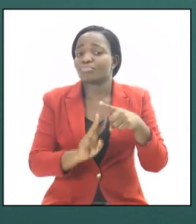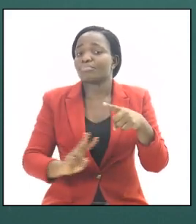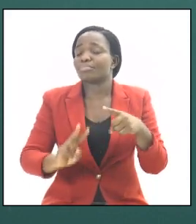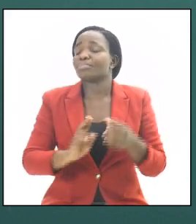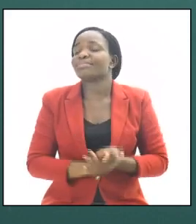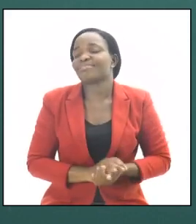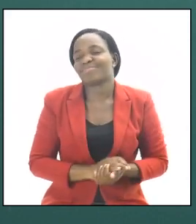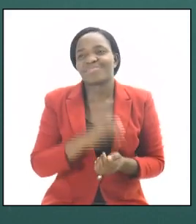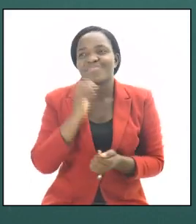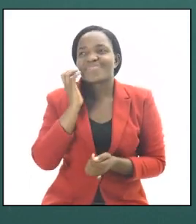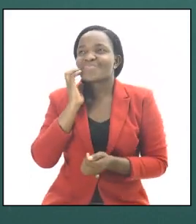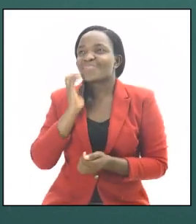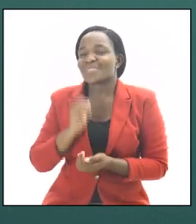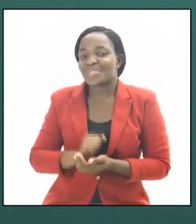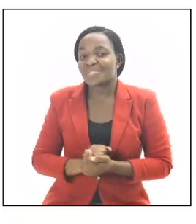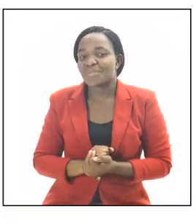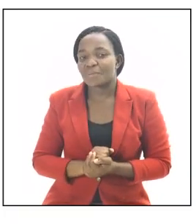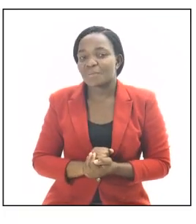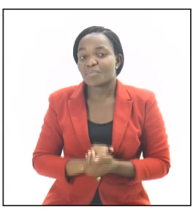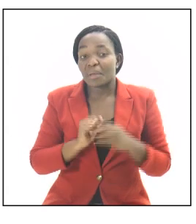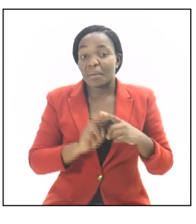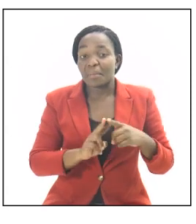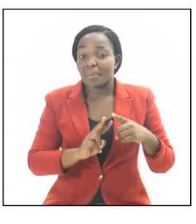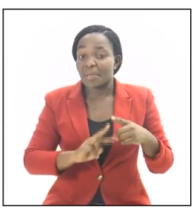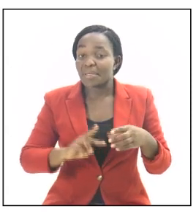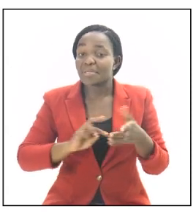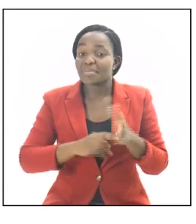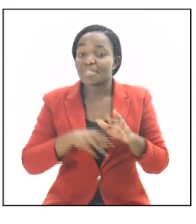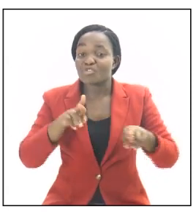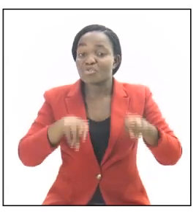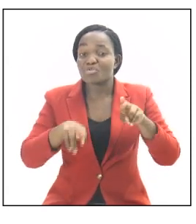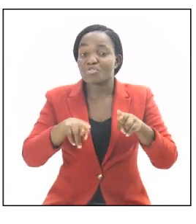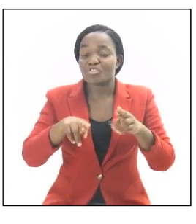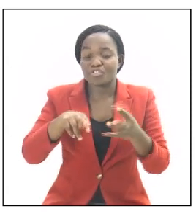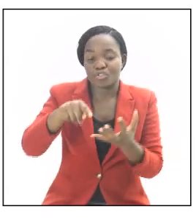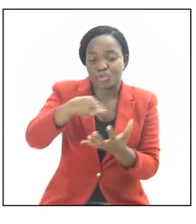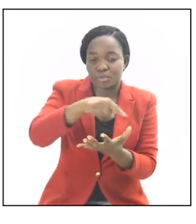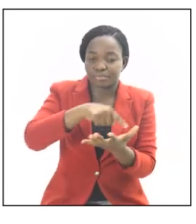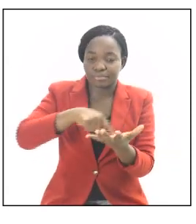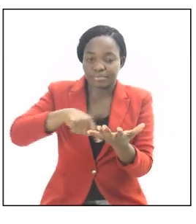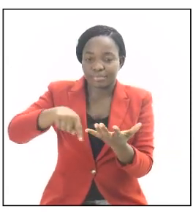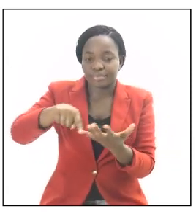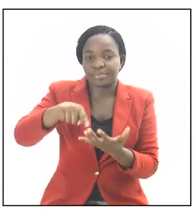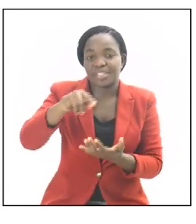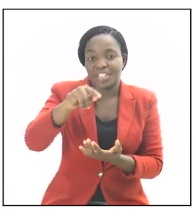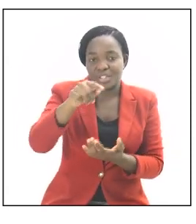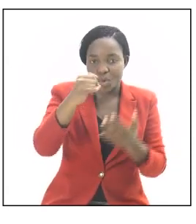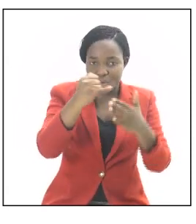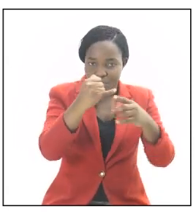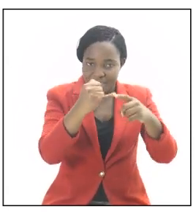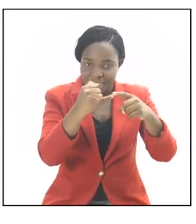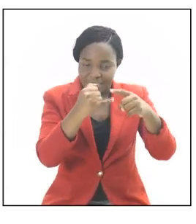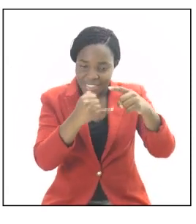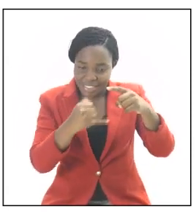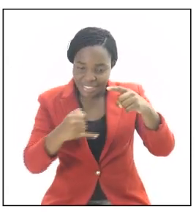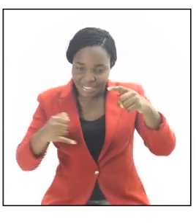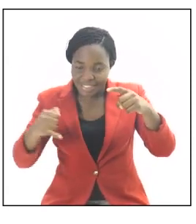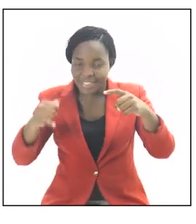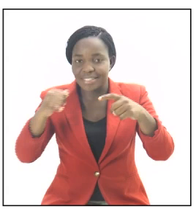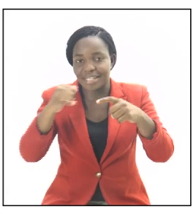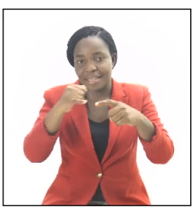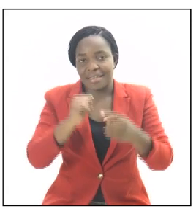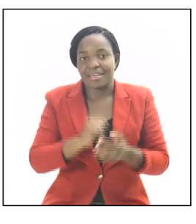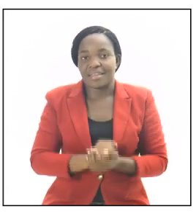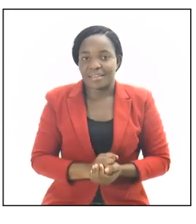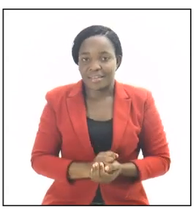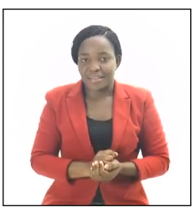Sorry, Mom. Pi is defined as the ratio of a circle's circumference, c, to its diameter,